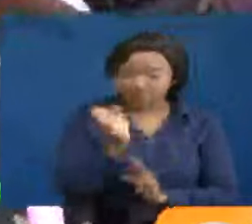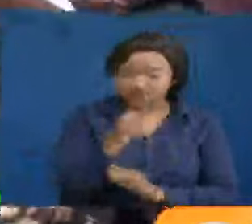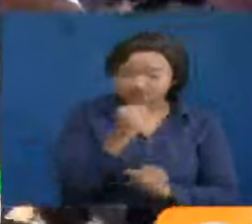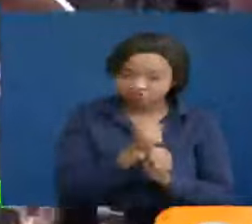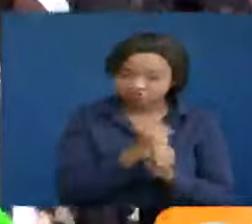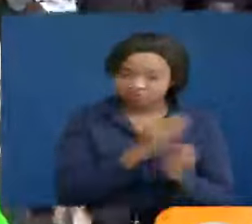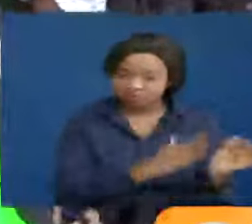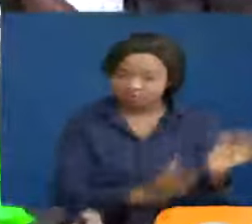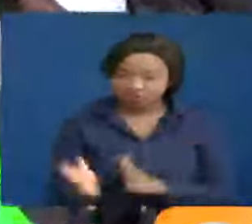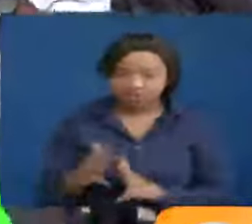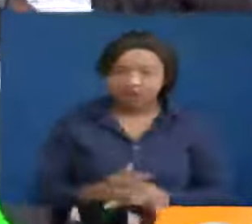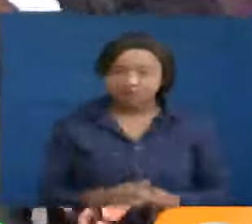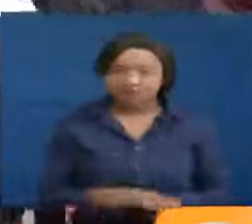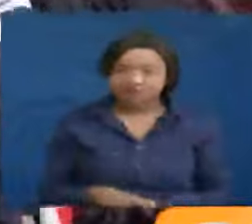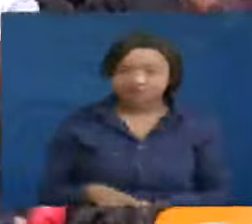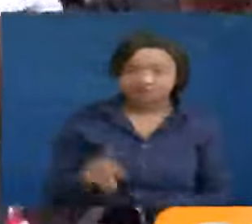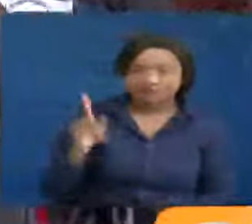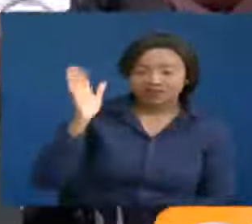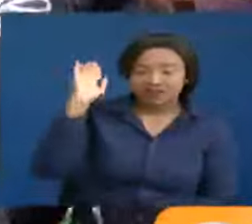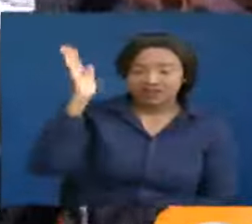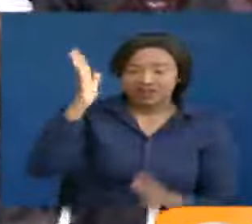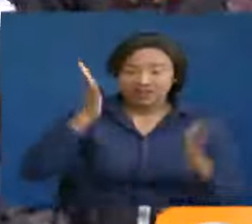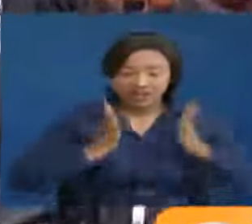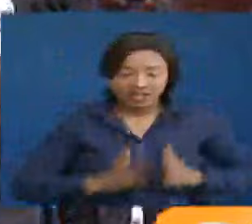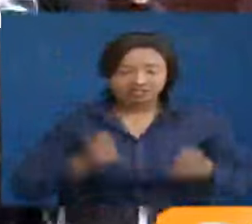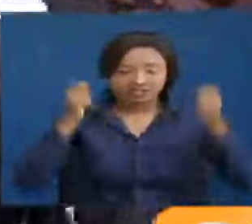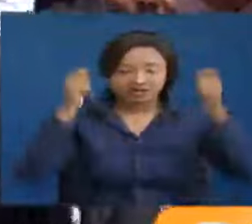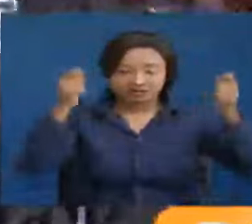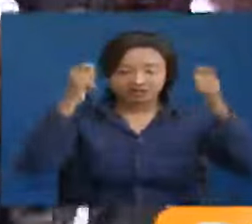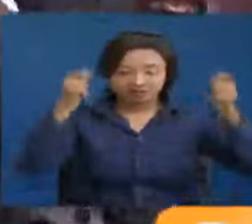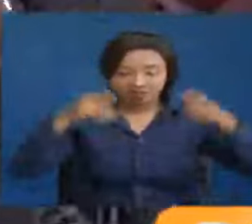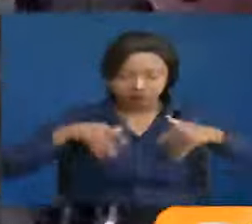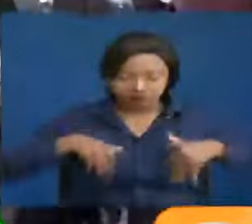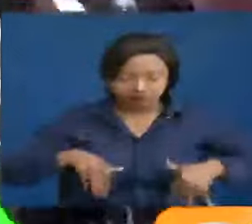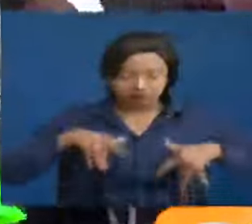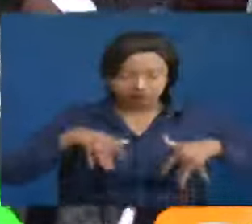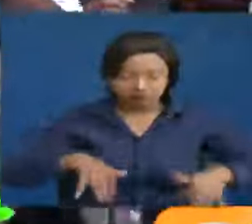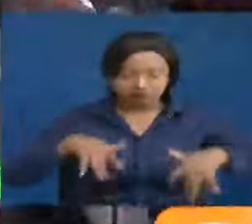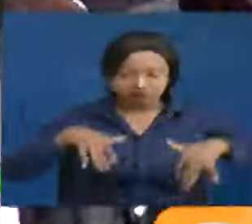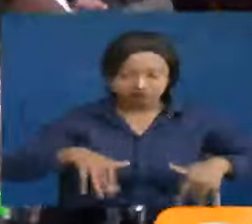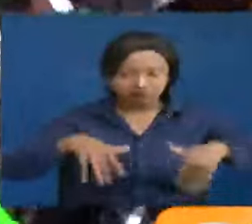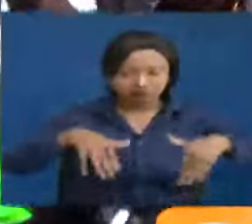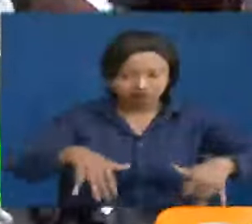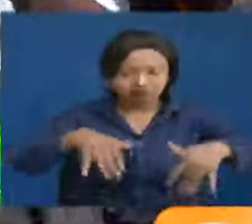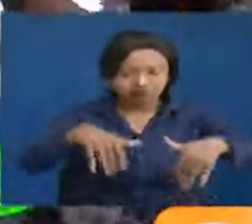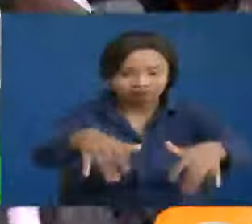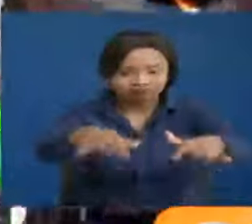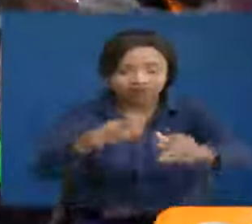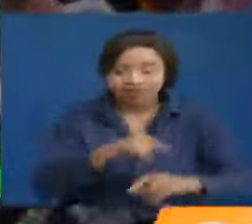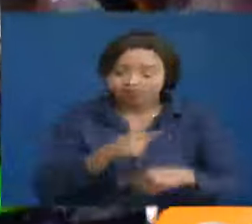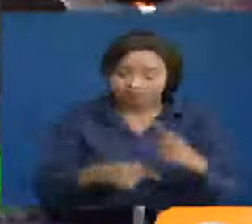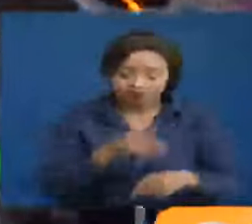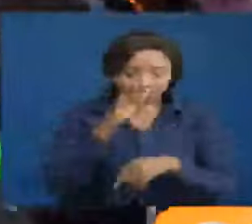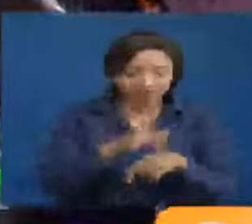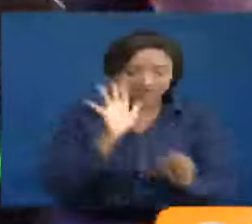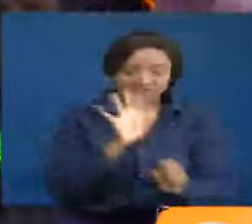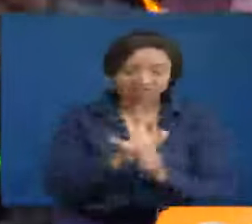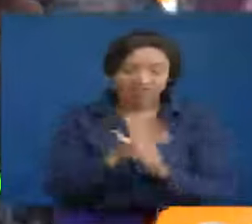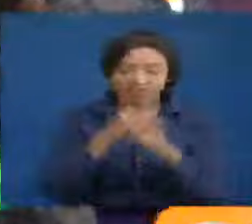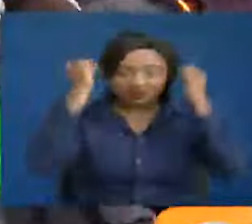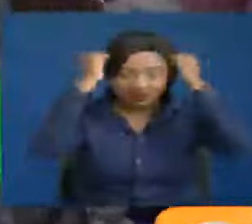lecturers strike being demonstrated on the streets have a severe effect for thousands of learners